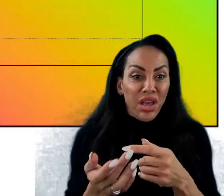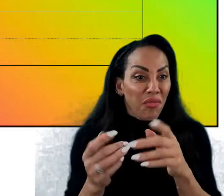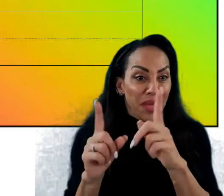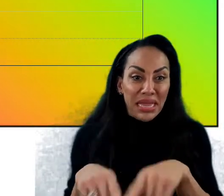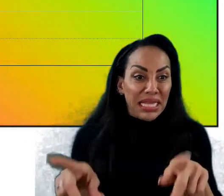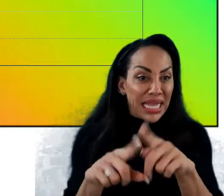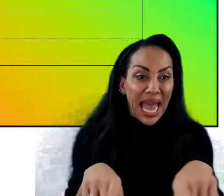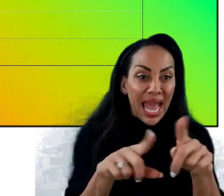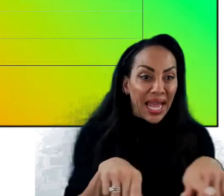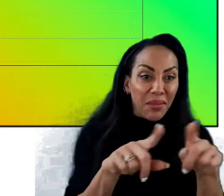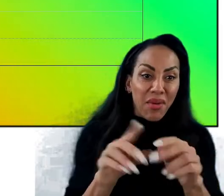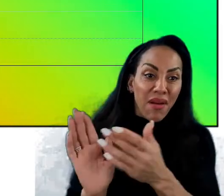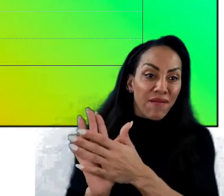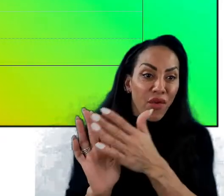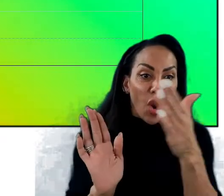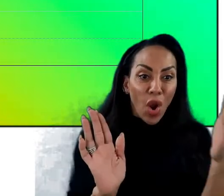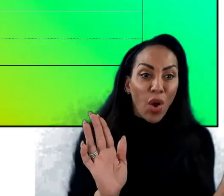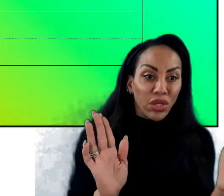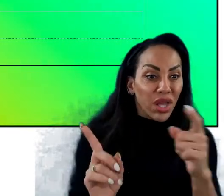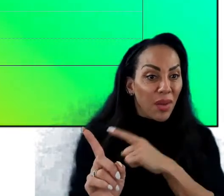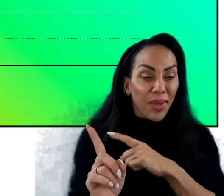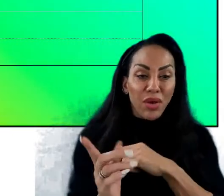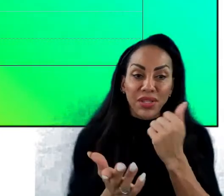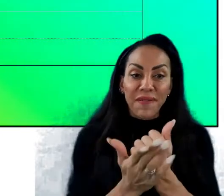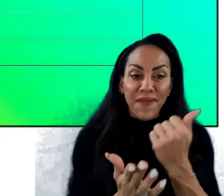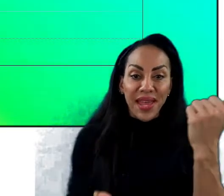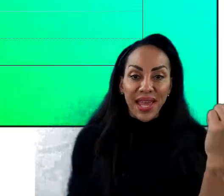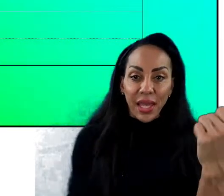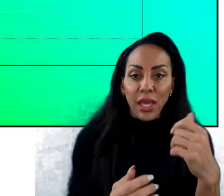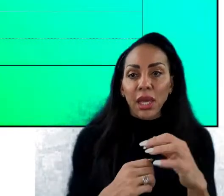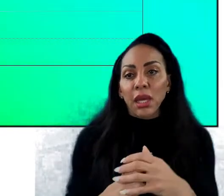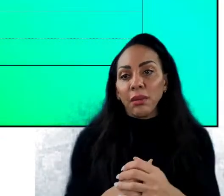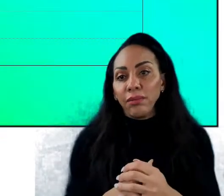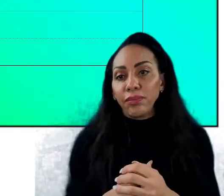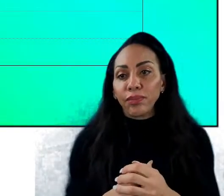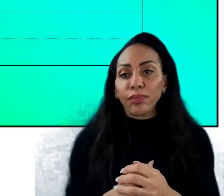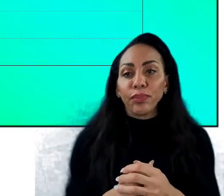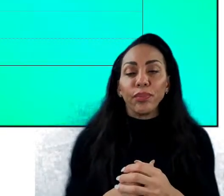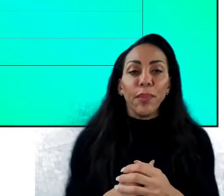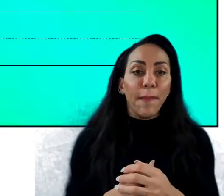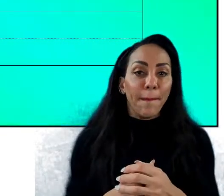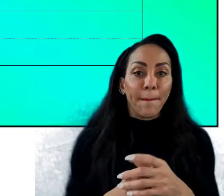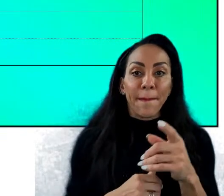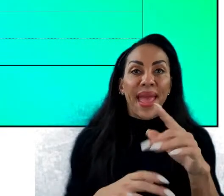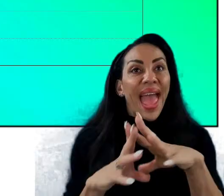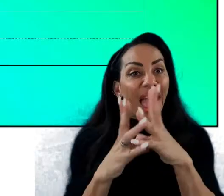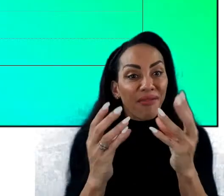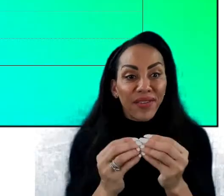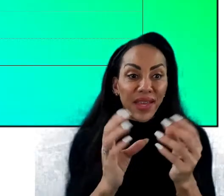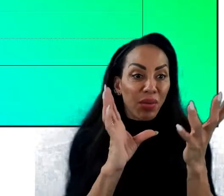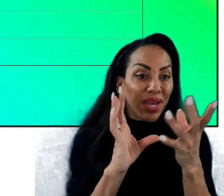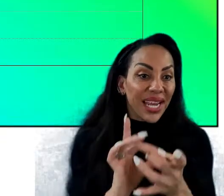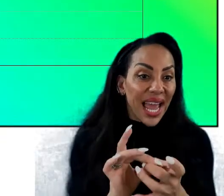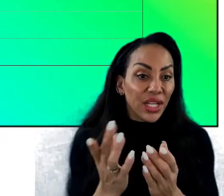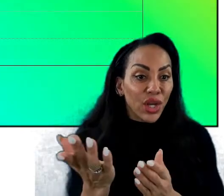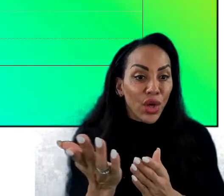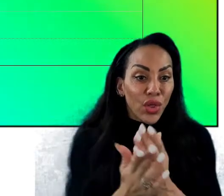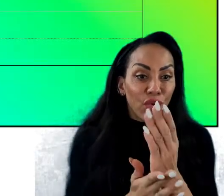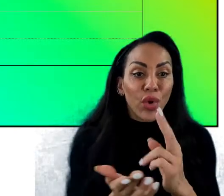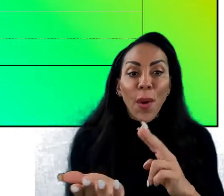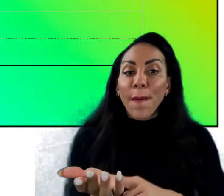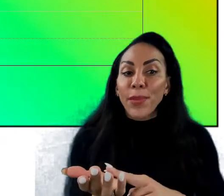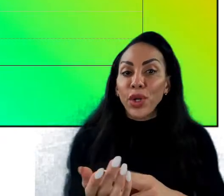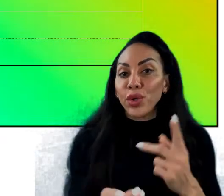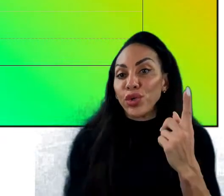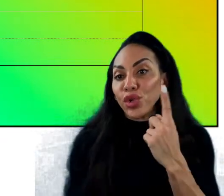long. And we talk about cables, but actually Bluetooth, the whole app will connect through Bluetooth as well. Bluetooth wasn't a thing in